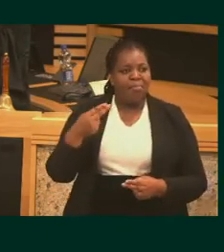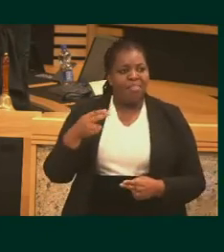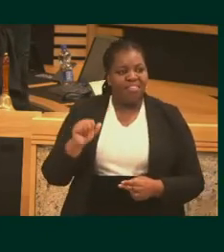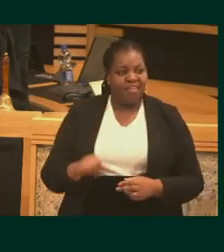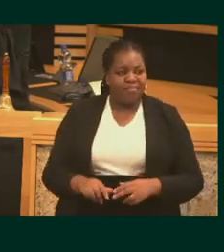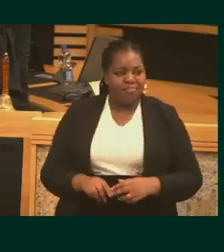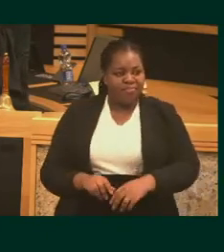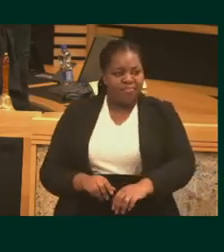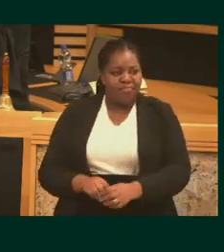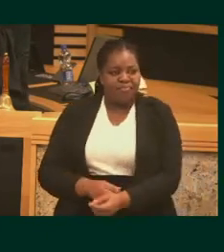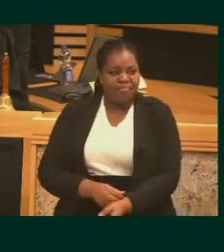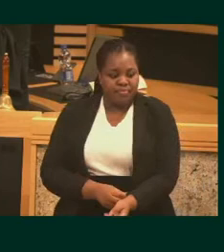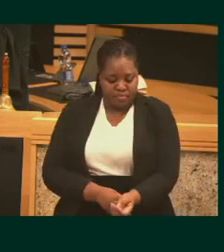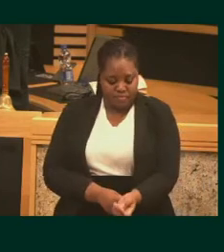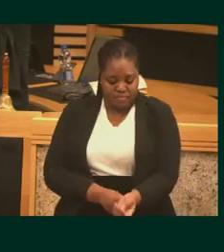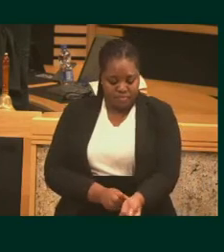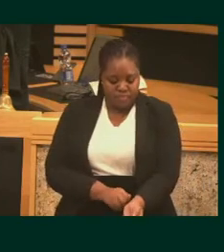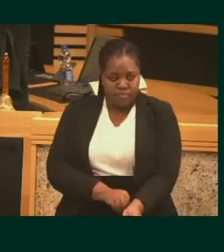B